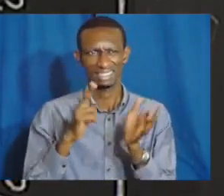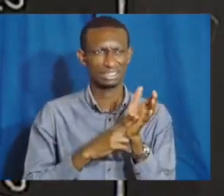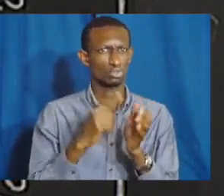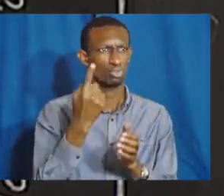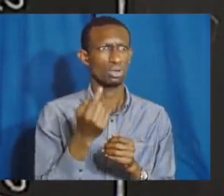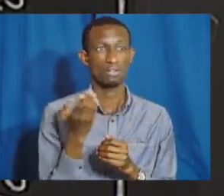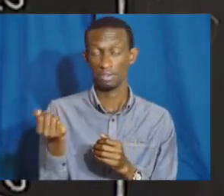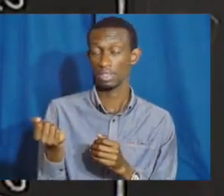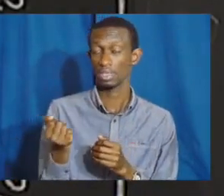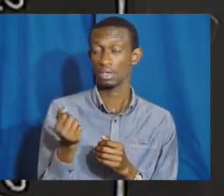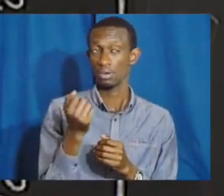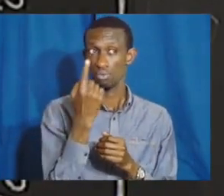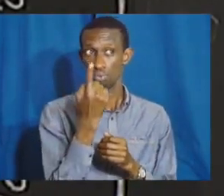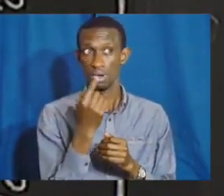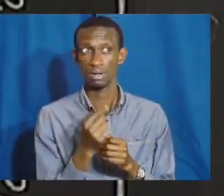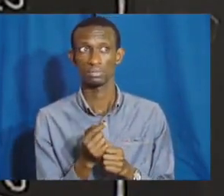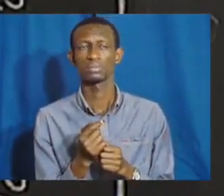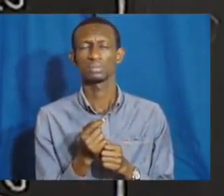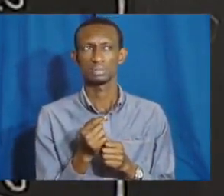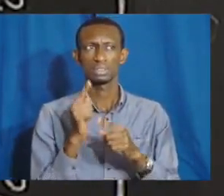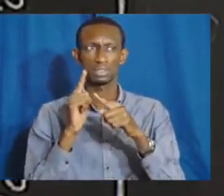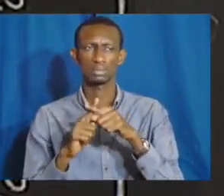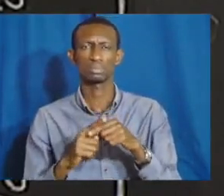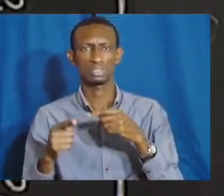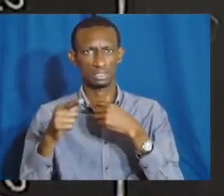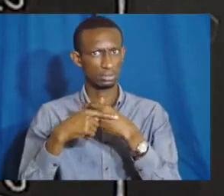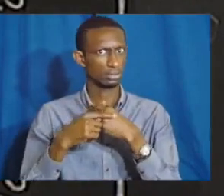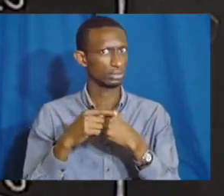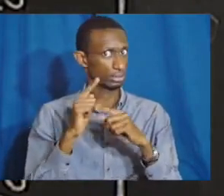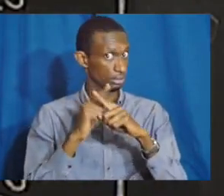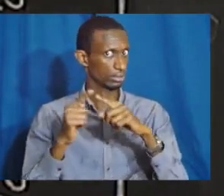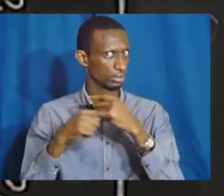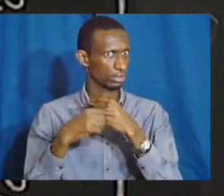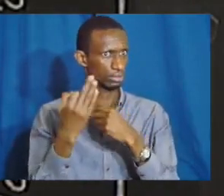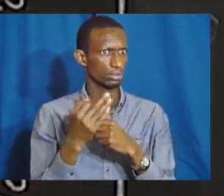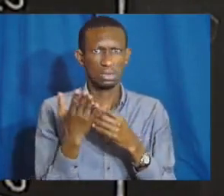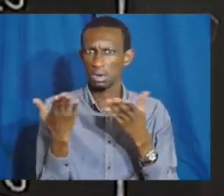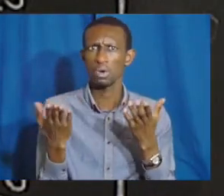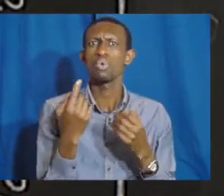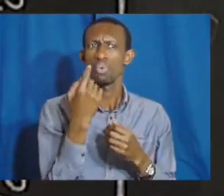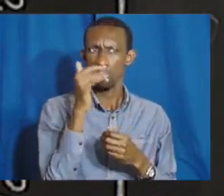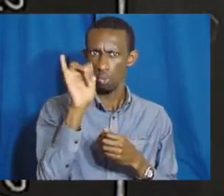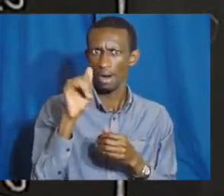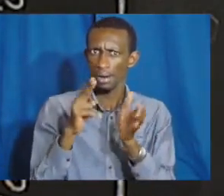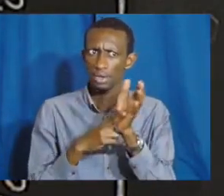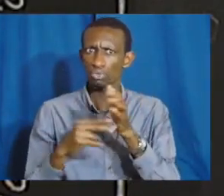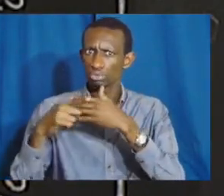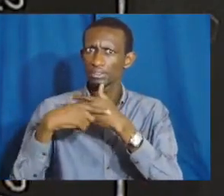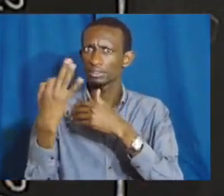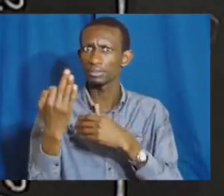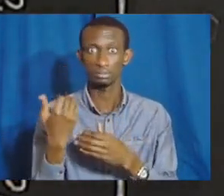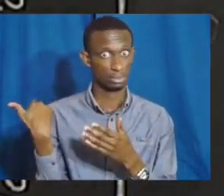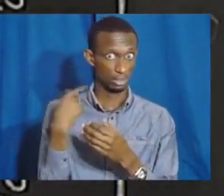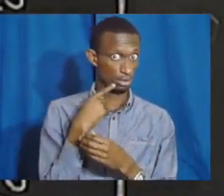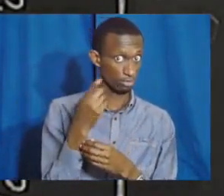times -3, and you get -3. Y will be equal to -3. Do you see this? I told